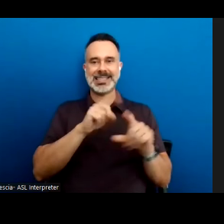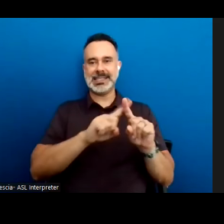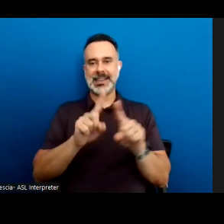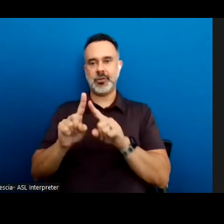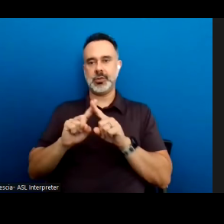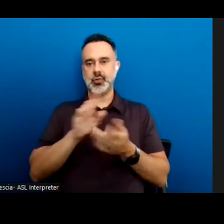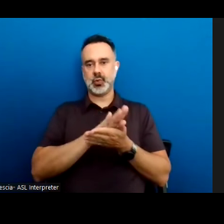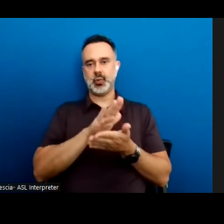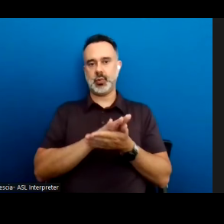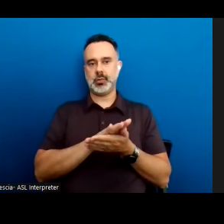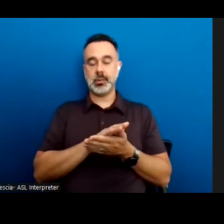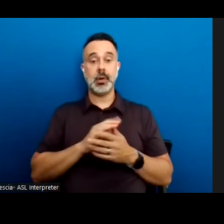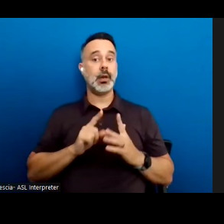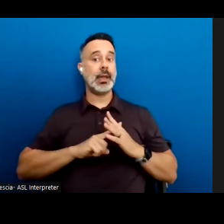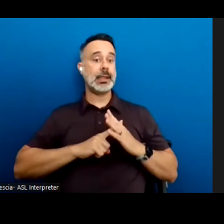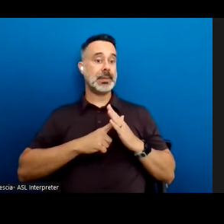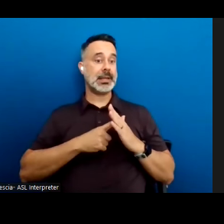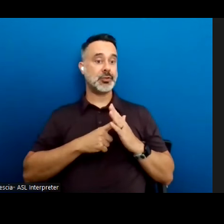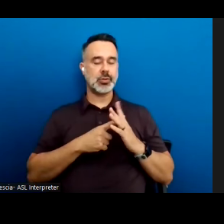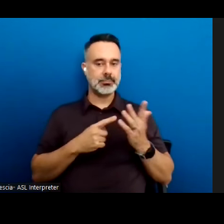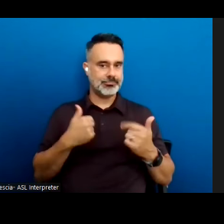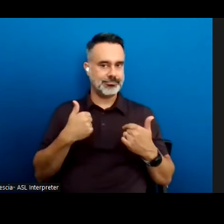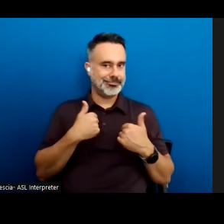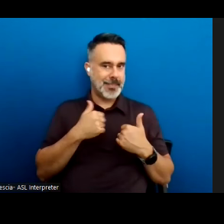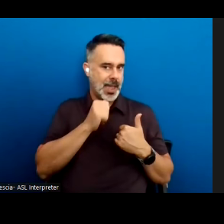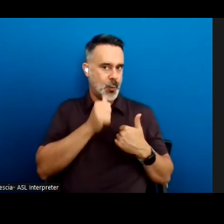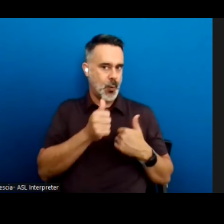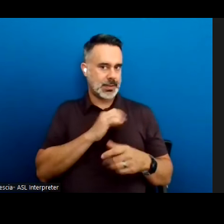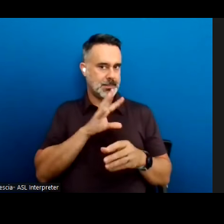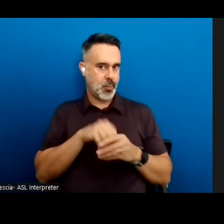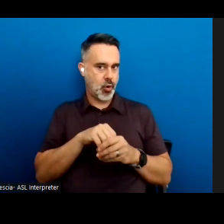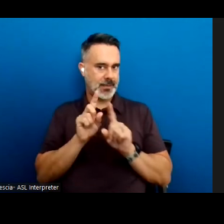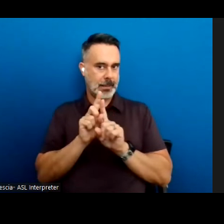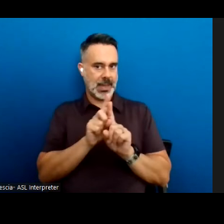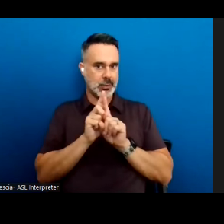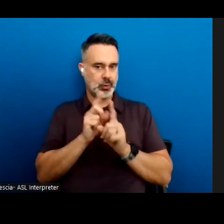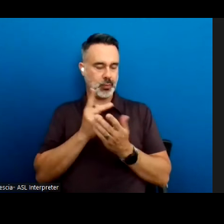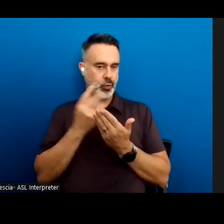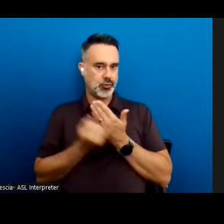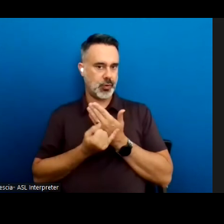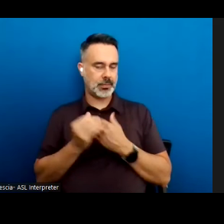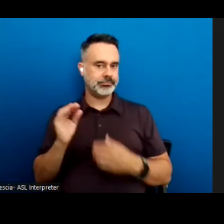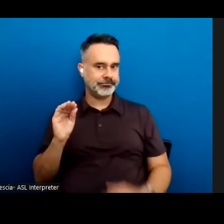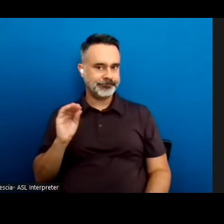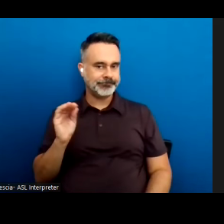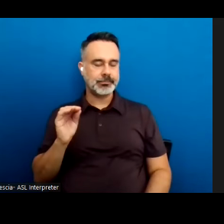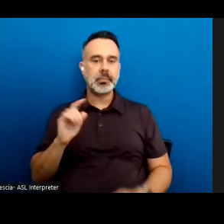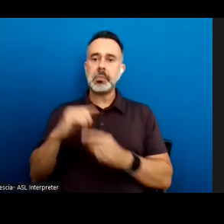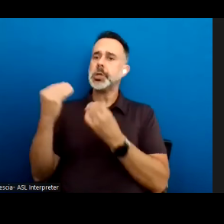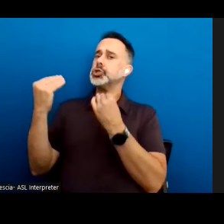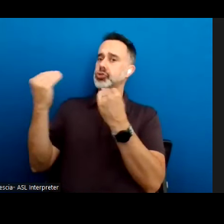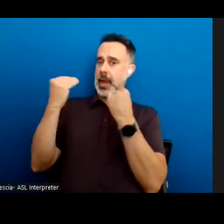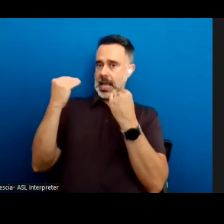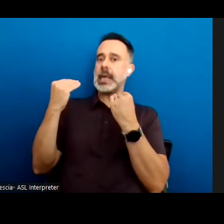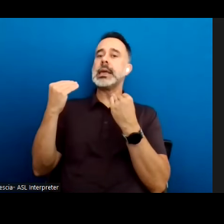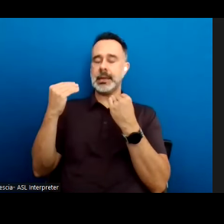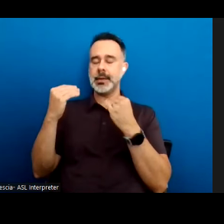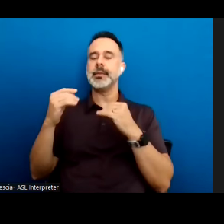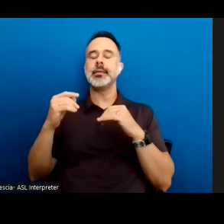initially, I was not part of the mentoring project, but I was trained, and